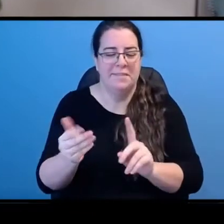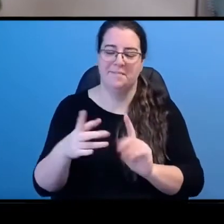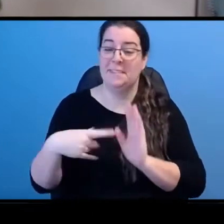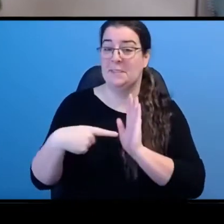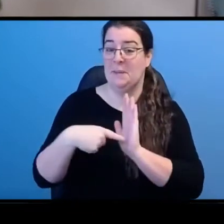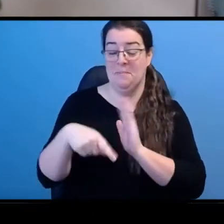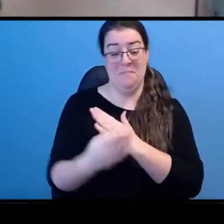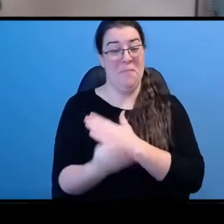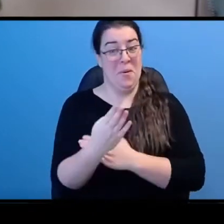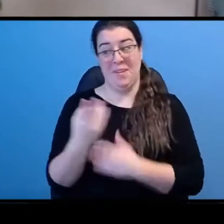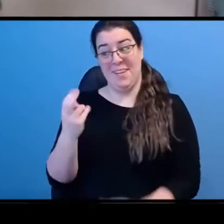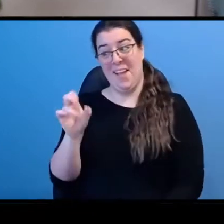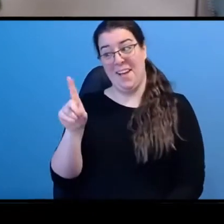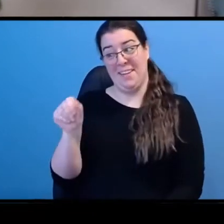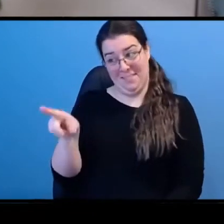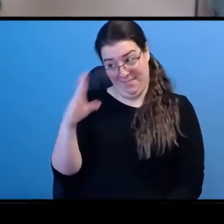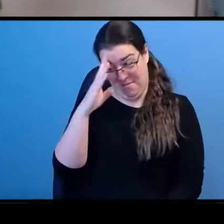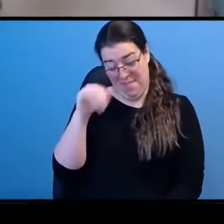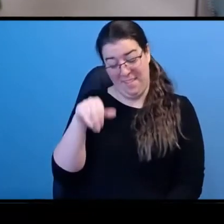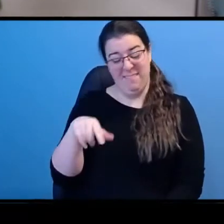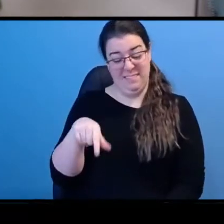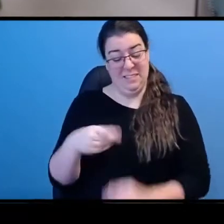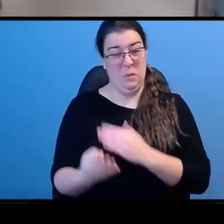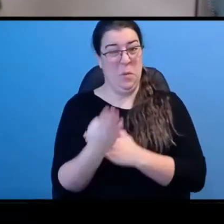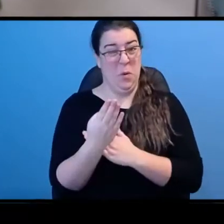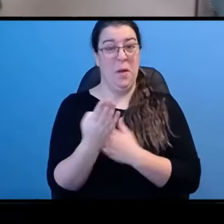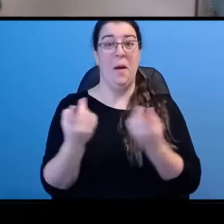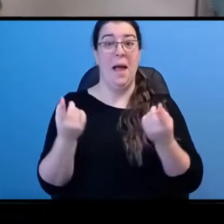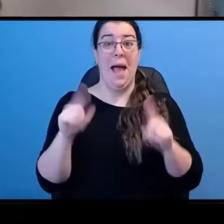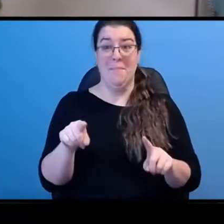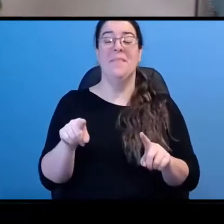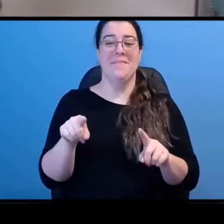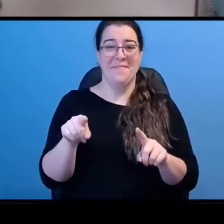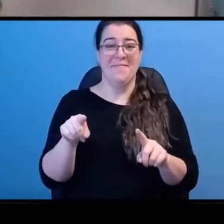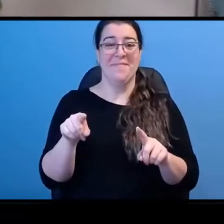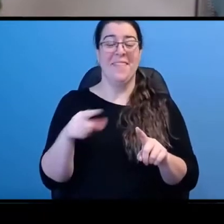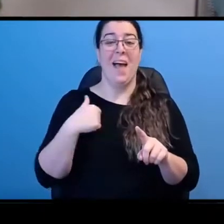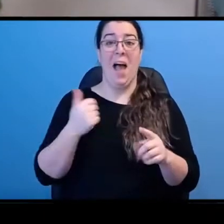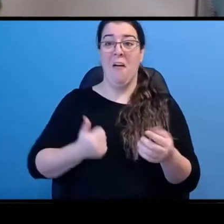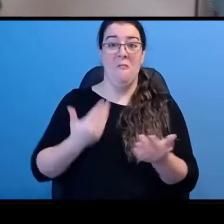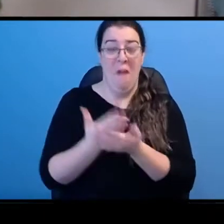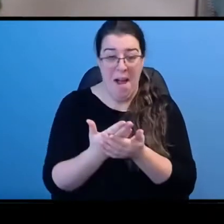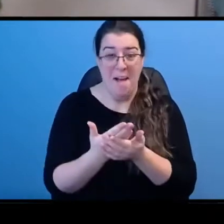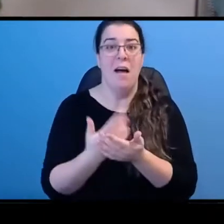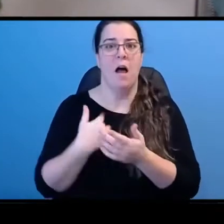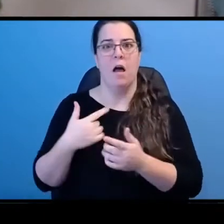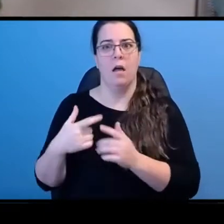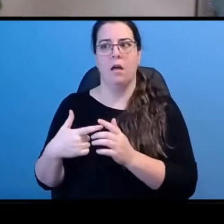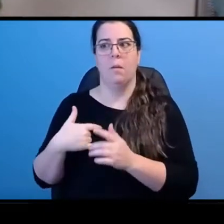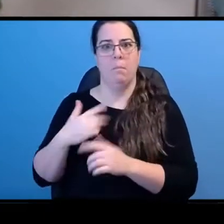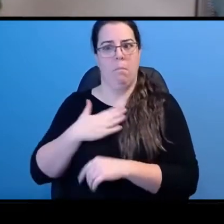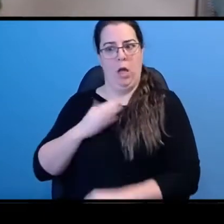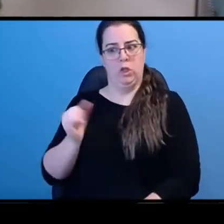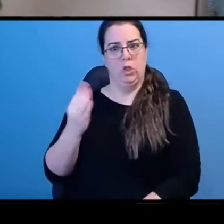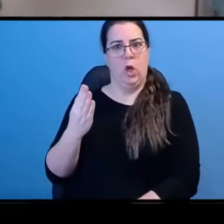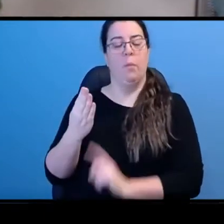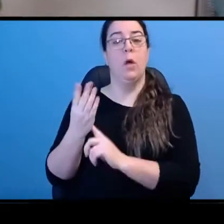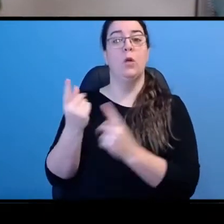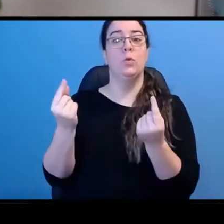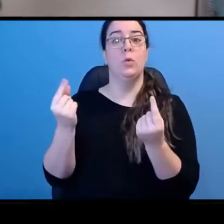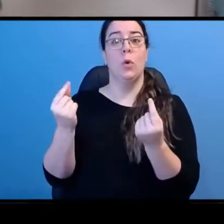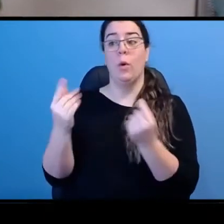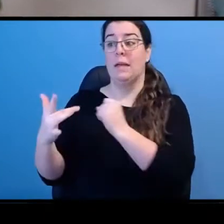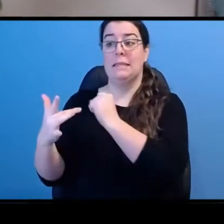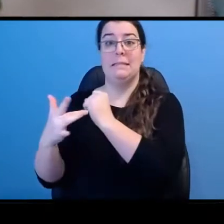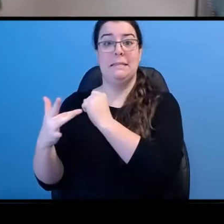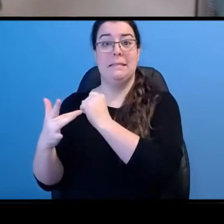may remember I had to let the tech crew in, and I got so excited that I ran out of the door and every door locked behind